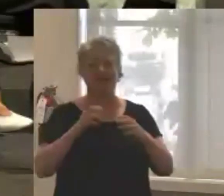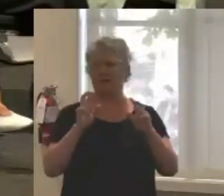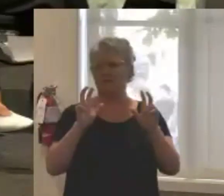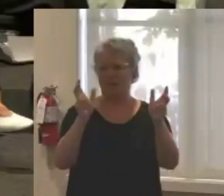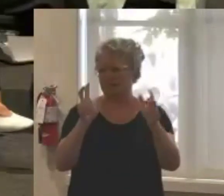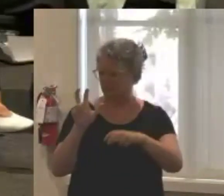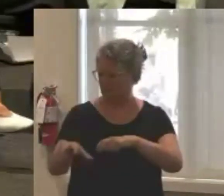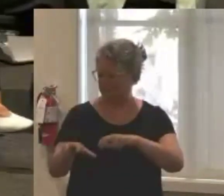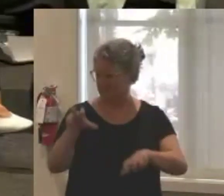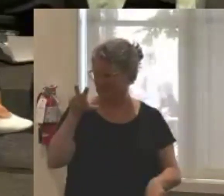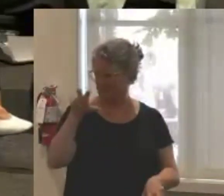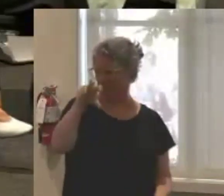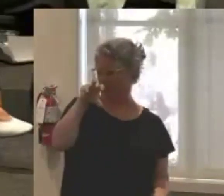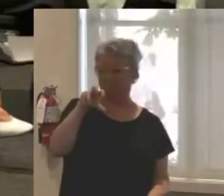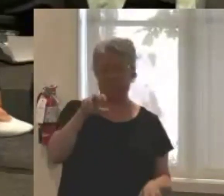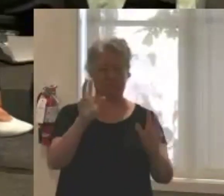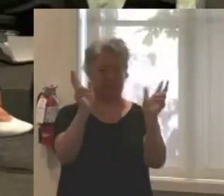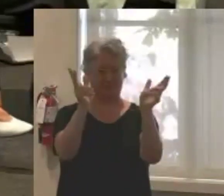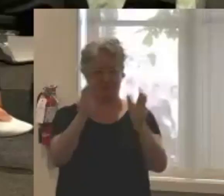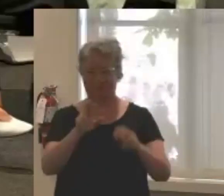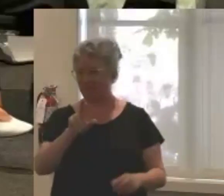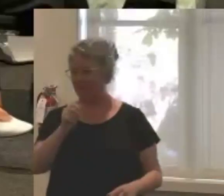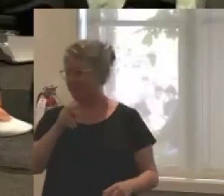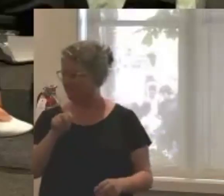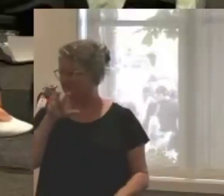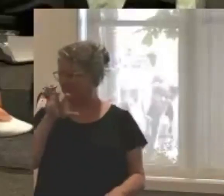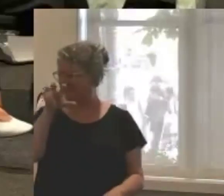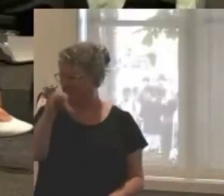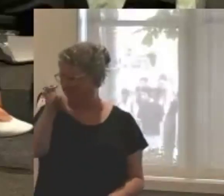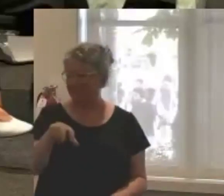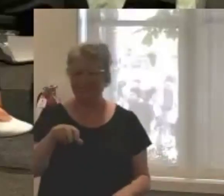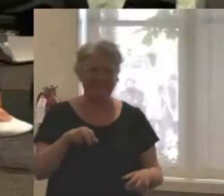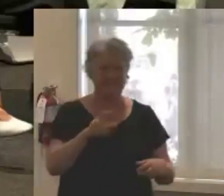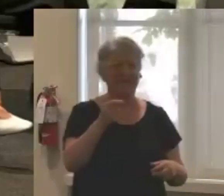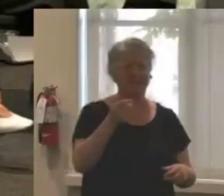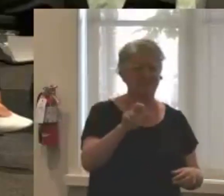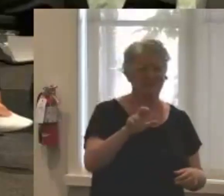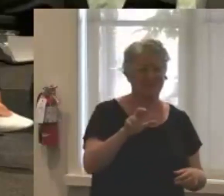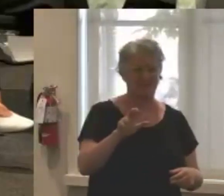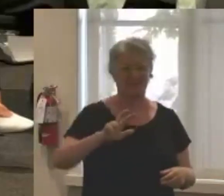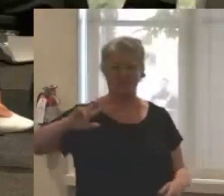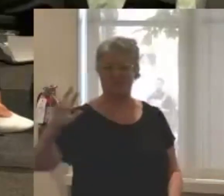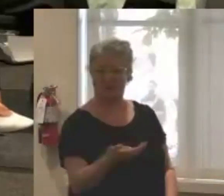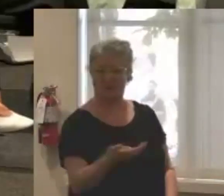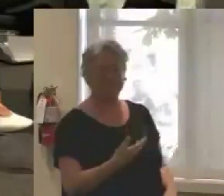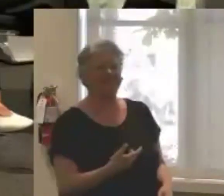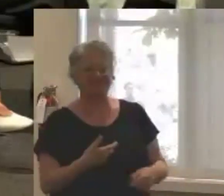already enrolled in the program though. So we try to create as many family events as possible.